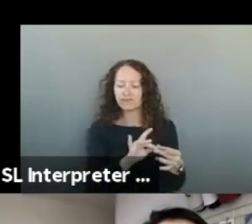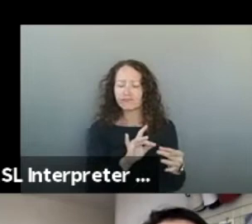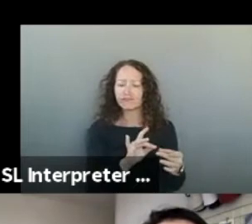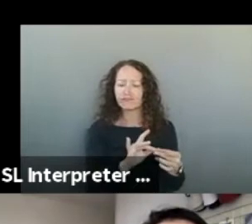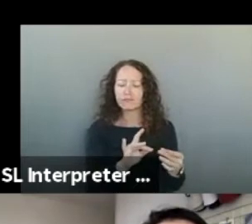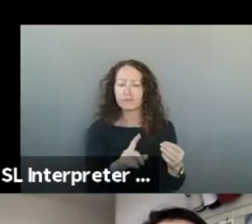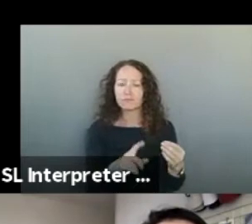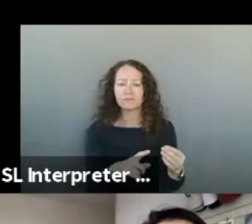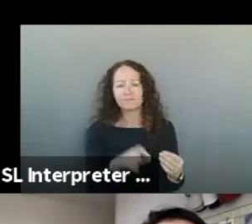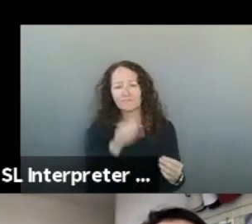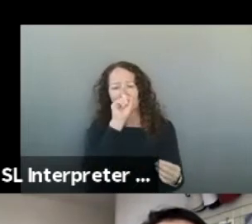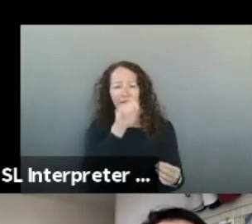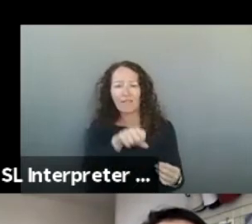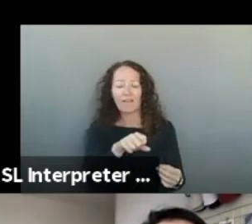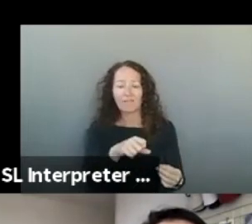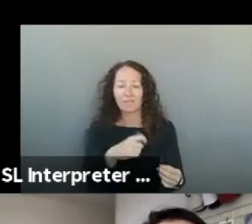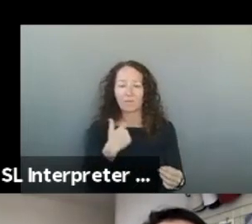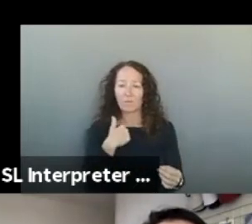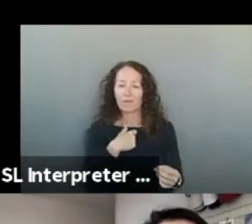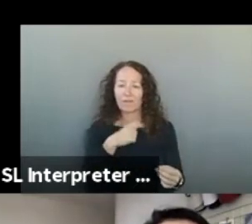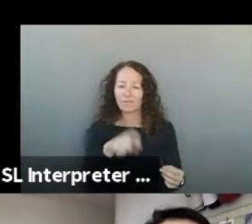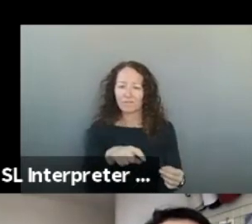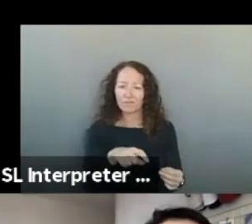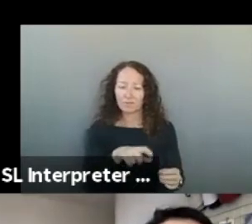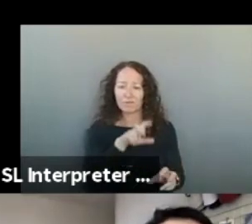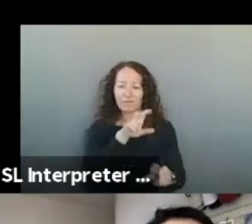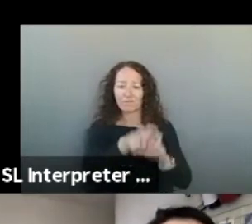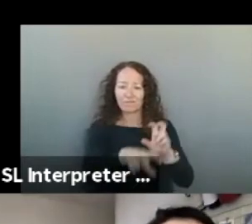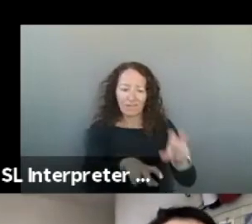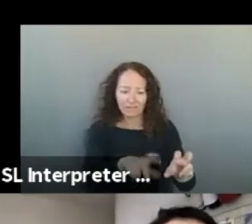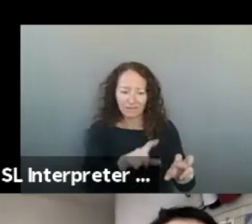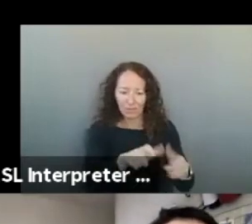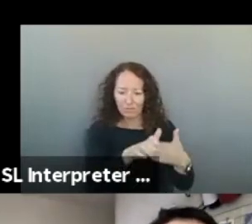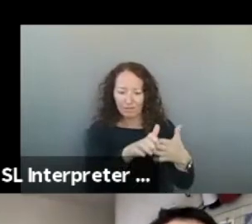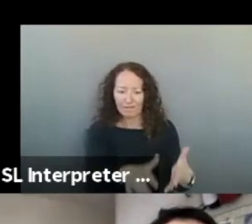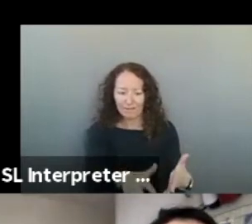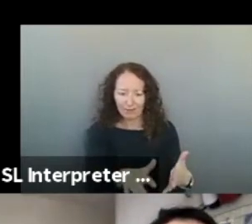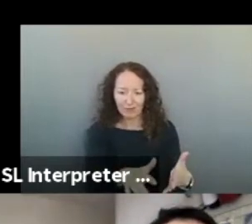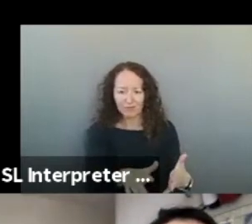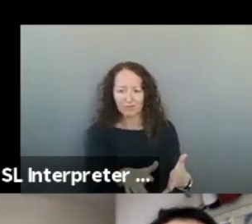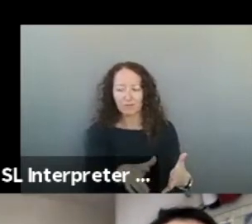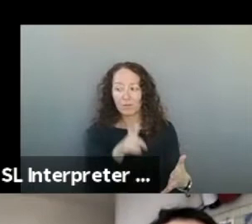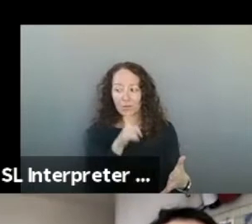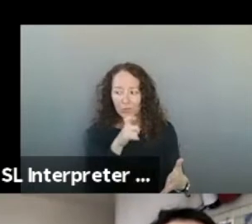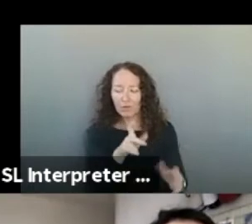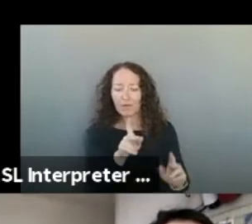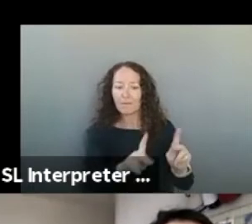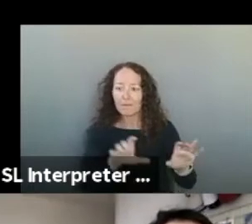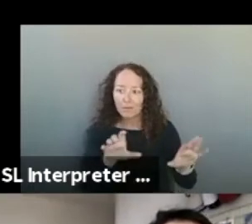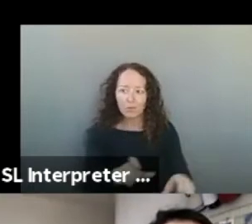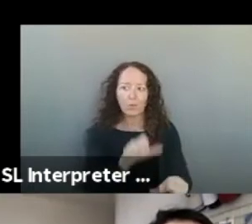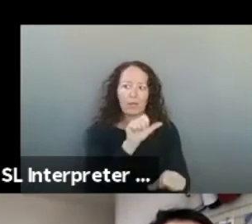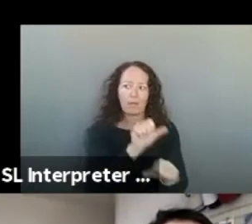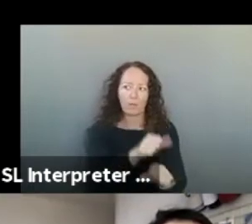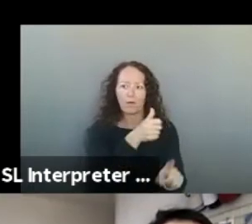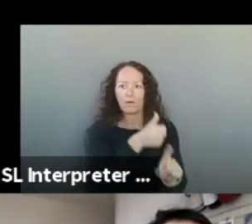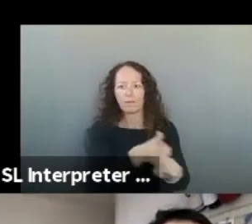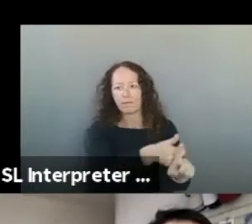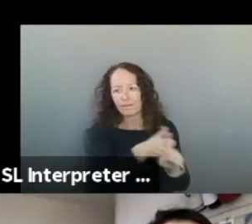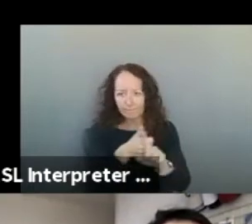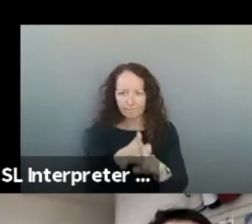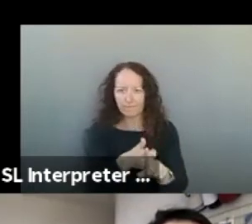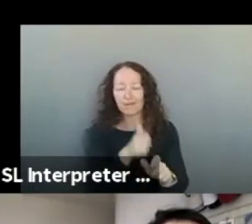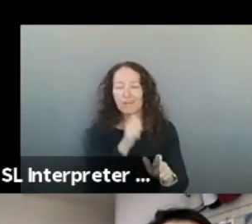that we need to invest in the leaders who are really the people who are doing the work. And so for folks who are not necessarily like in a